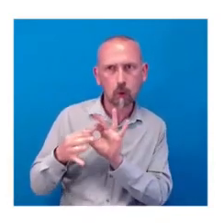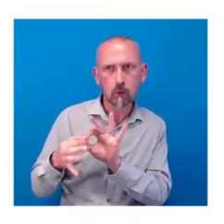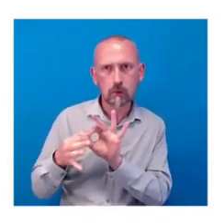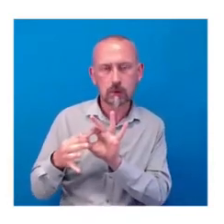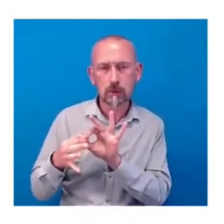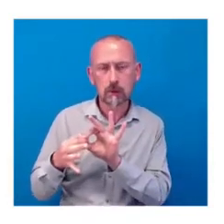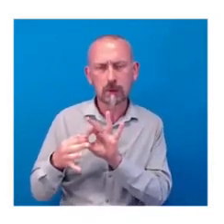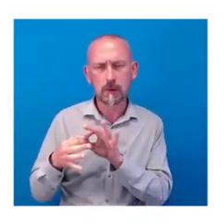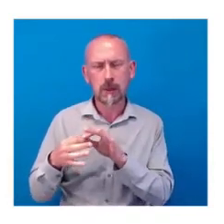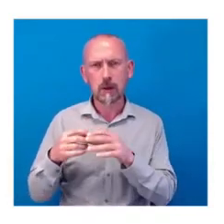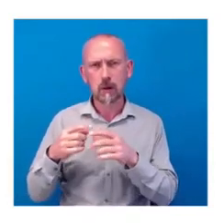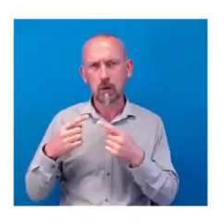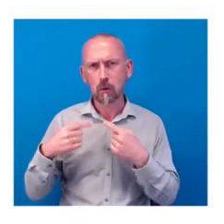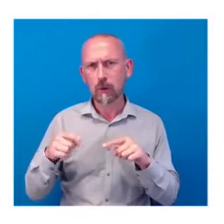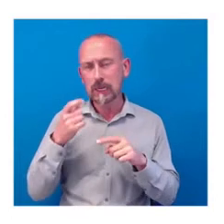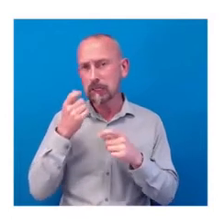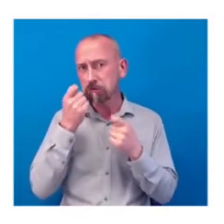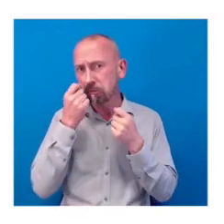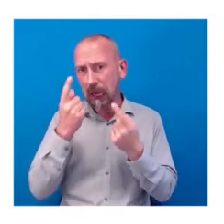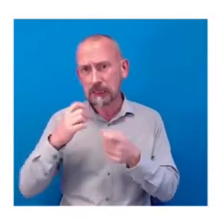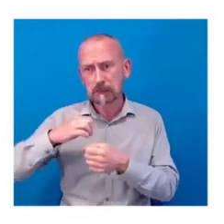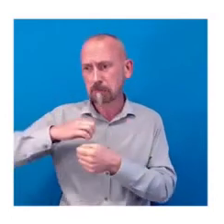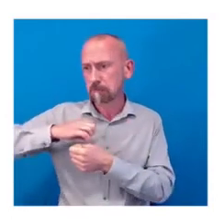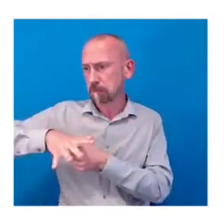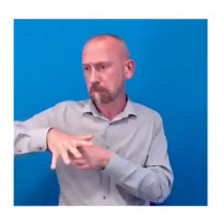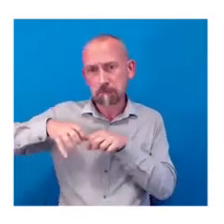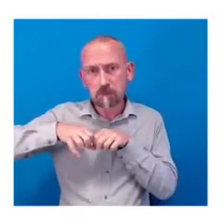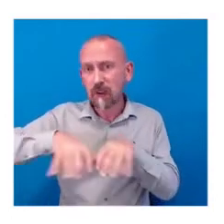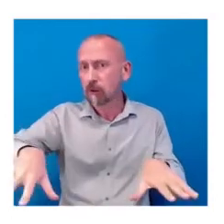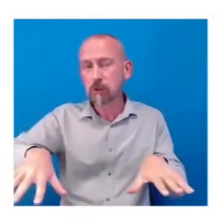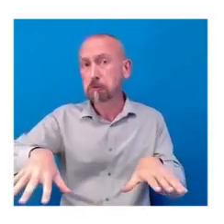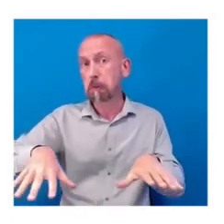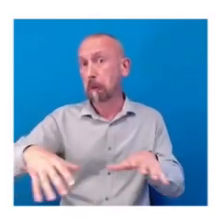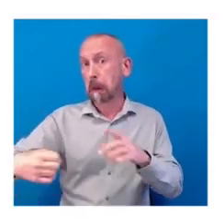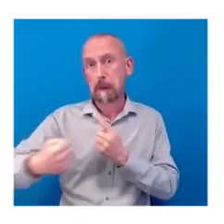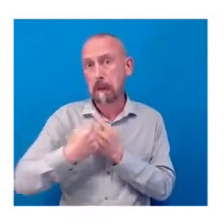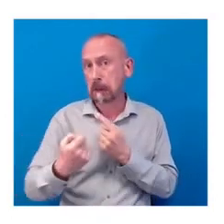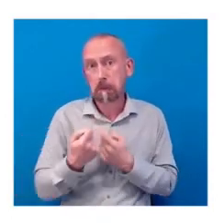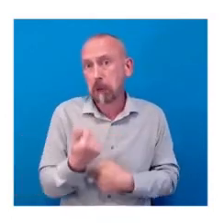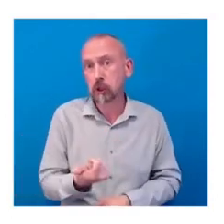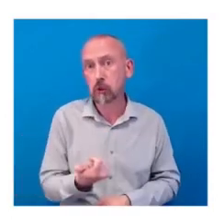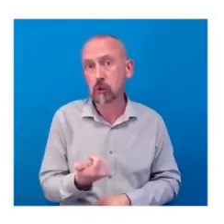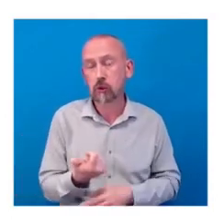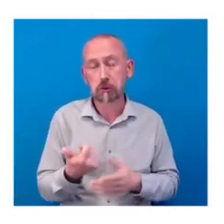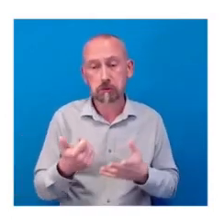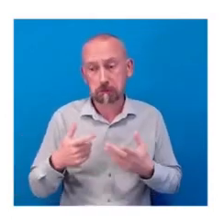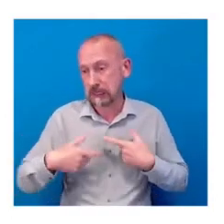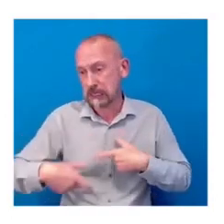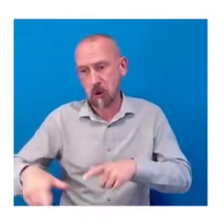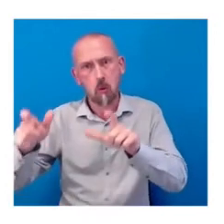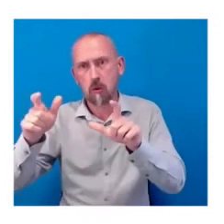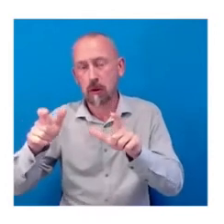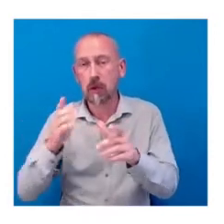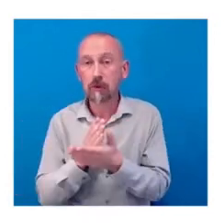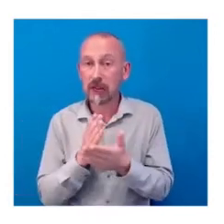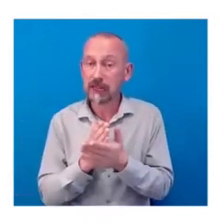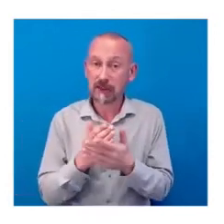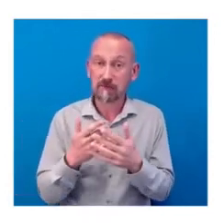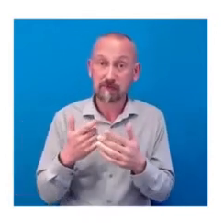wasn't impacted too much by the pandemic. We had a setup which was weighted, you know, quite strongly towards home working